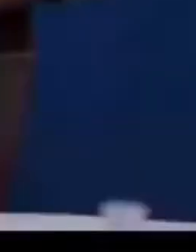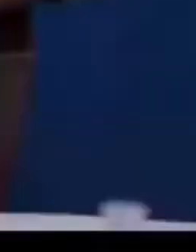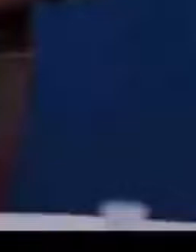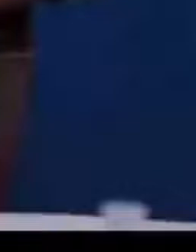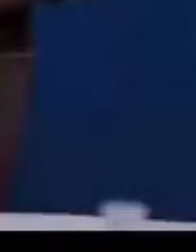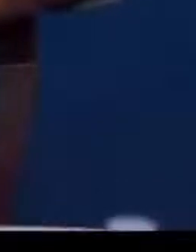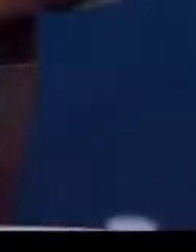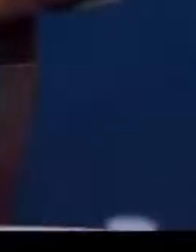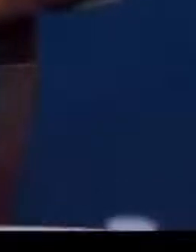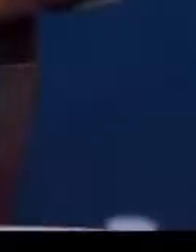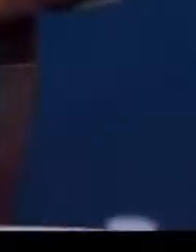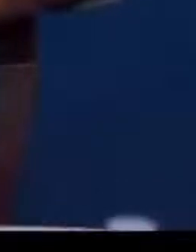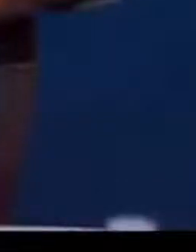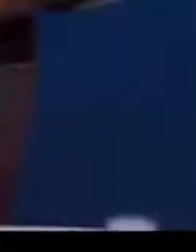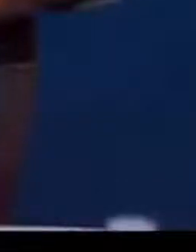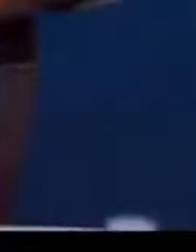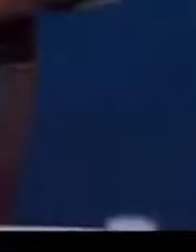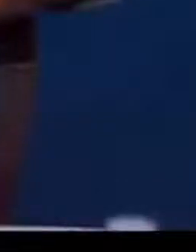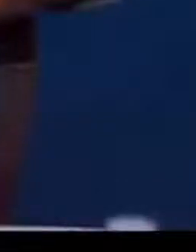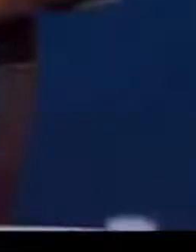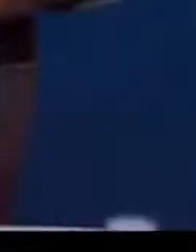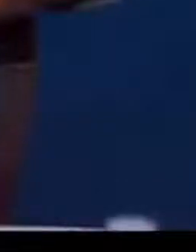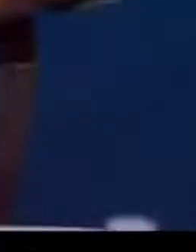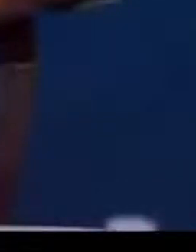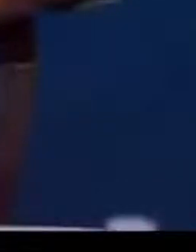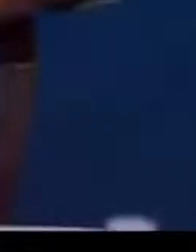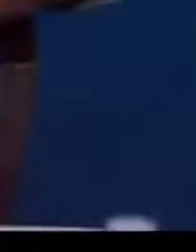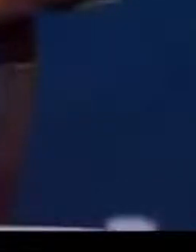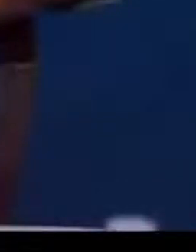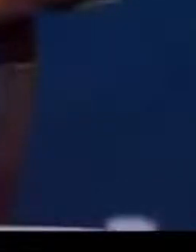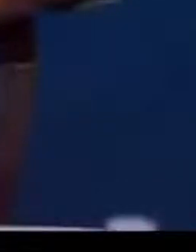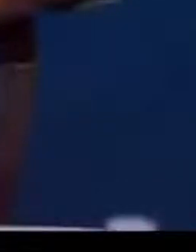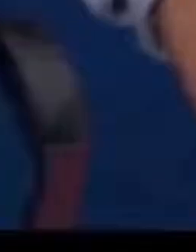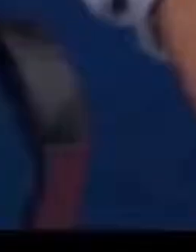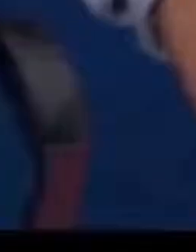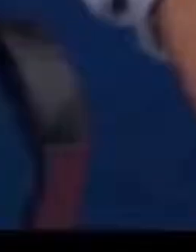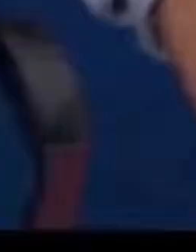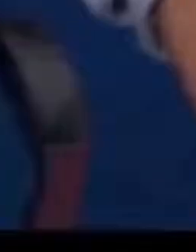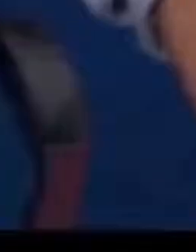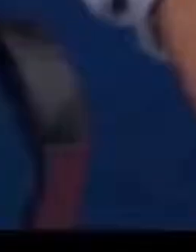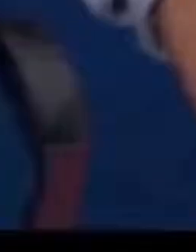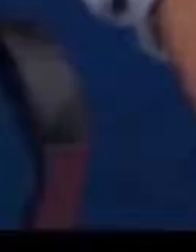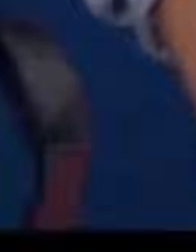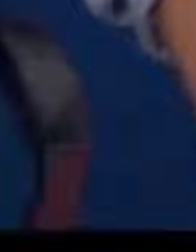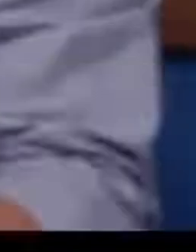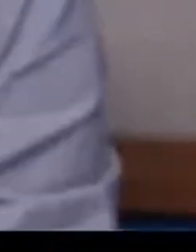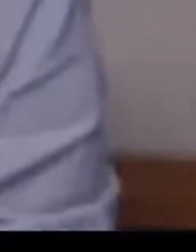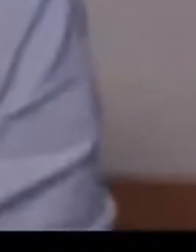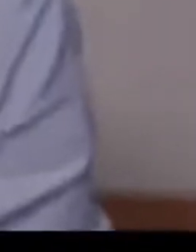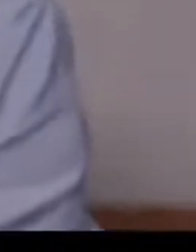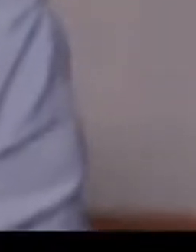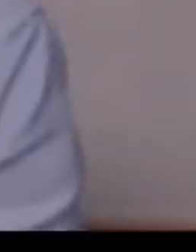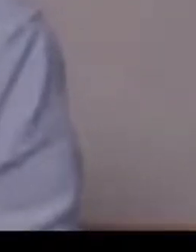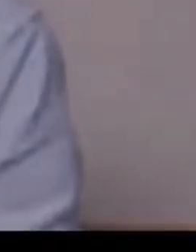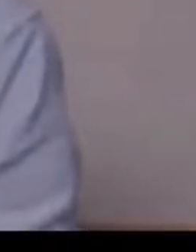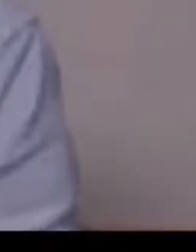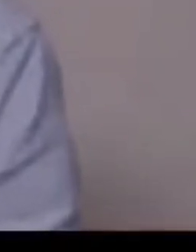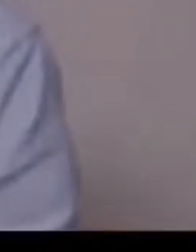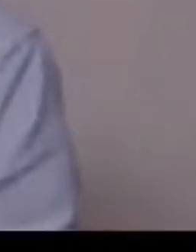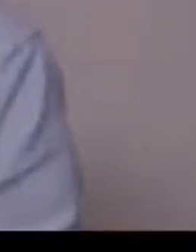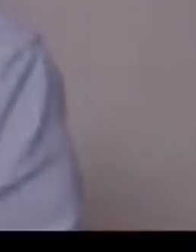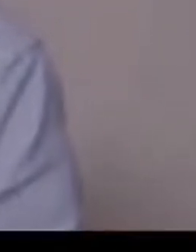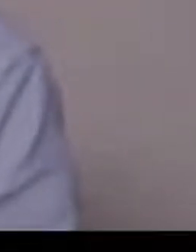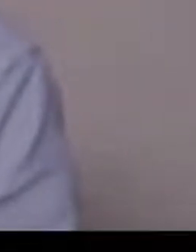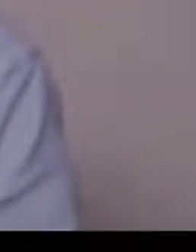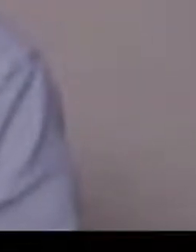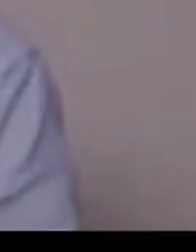out and then circulate the swab in your nose 1 inch or 2.5 centimeters from the edge, 5